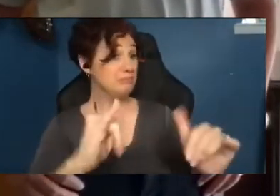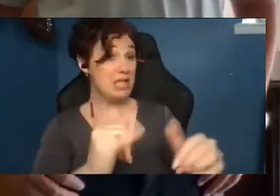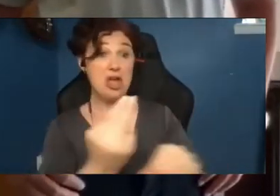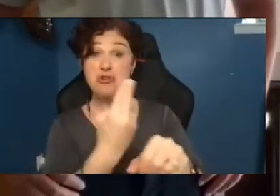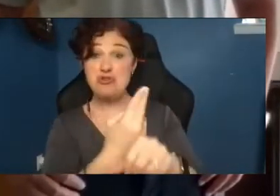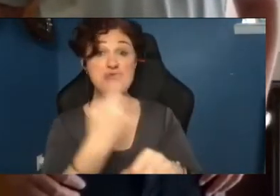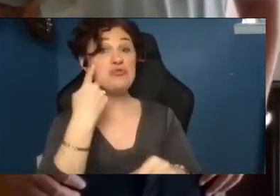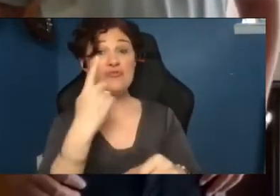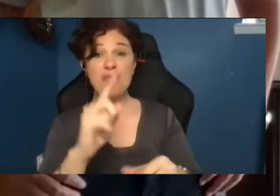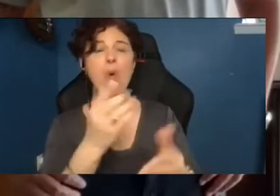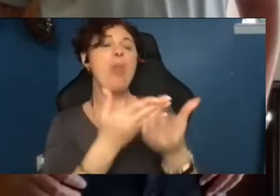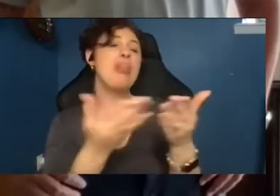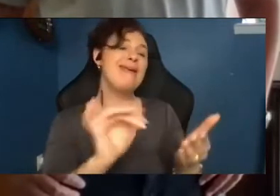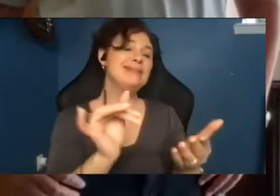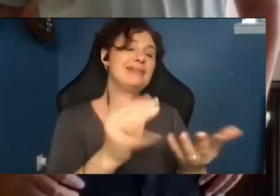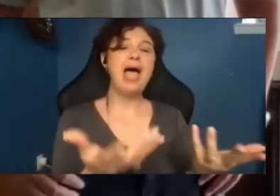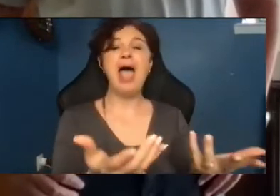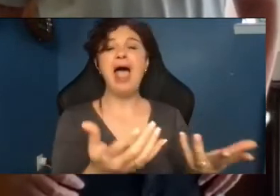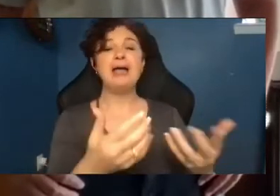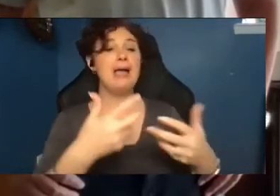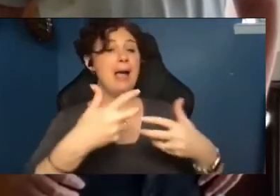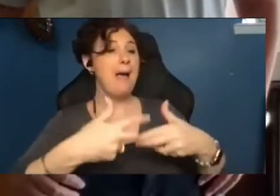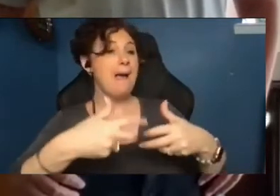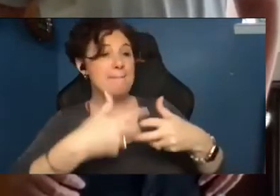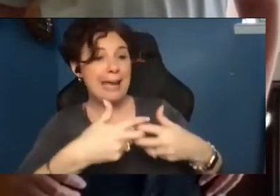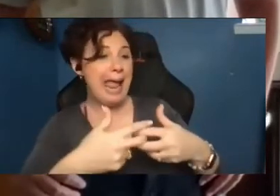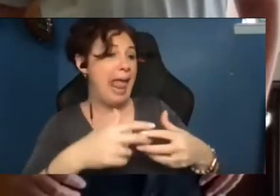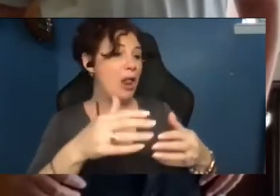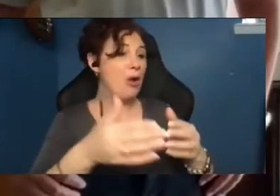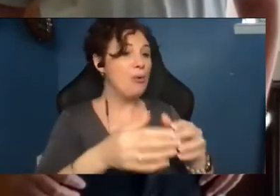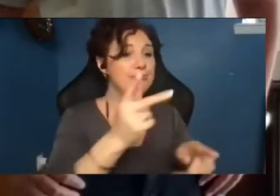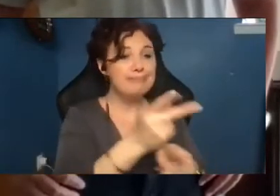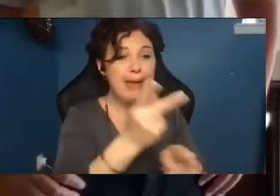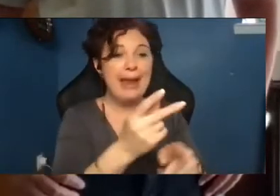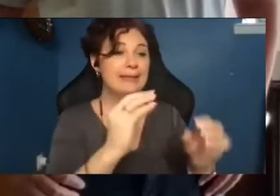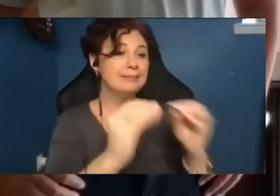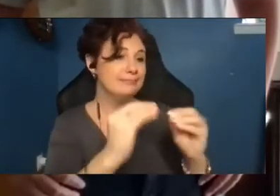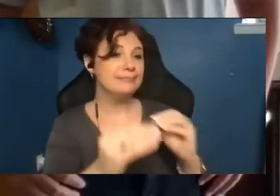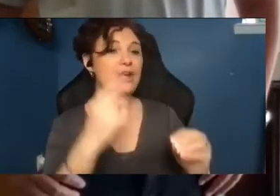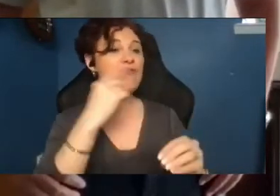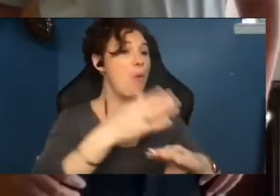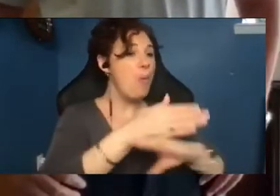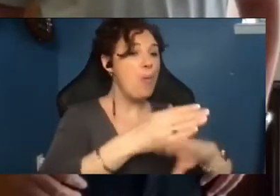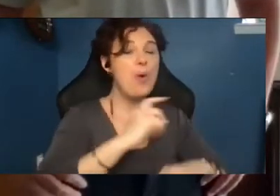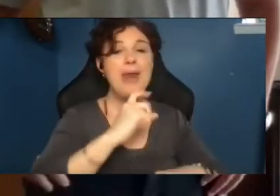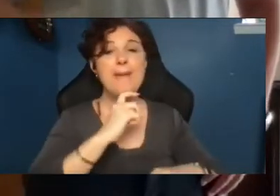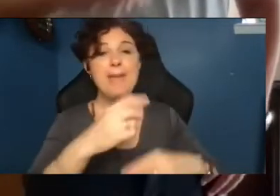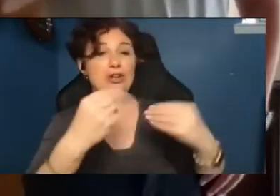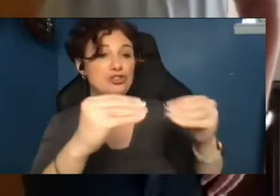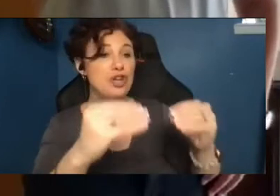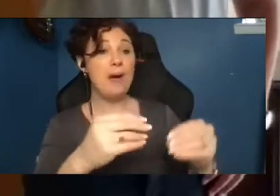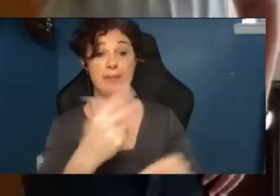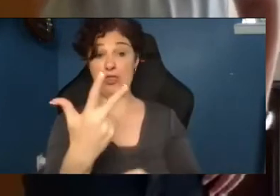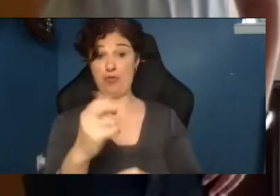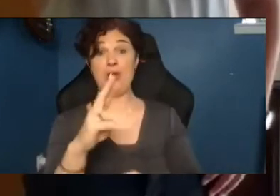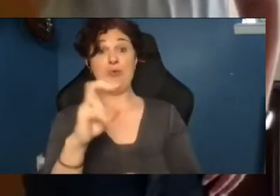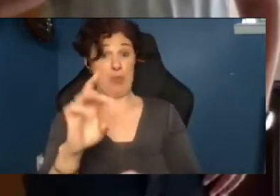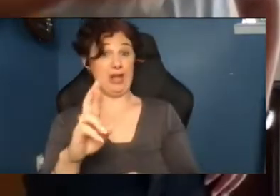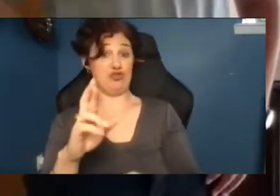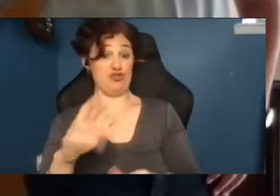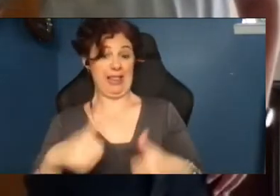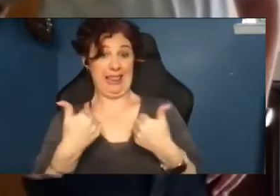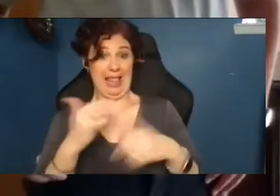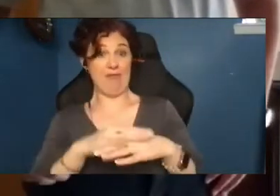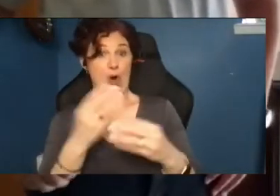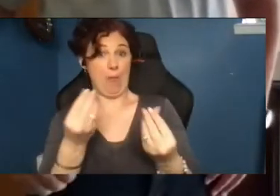for things like mechanical maintenance, for things like our wood and metal shop. There's actually 3 rangers that live on